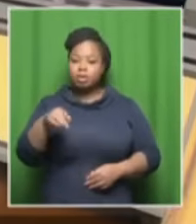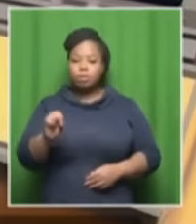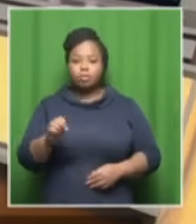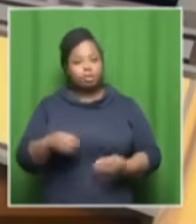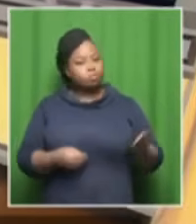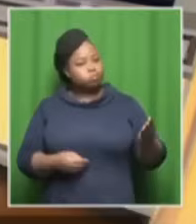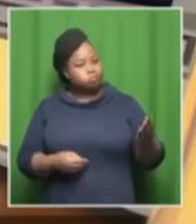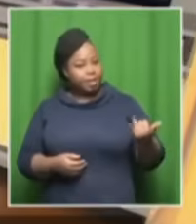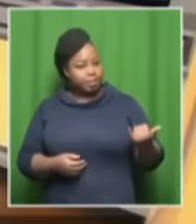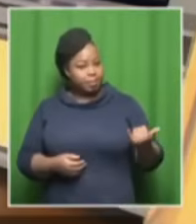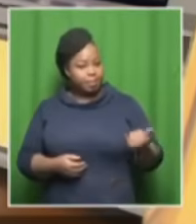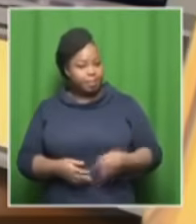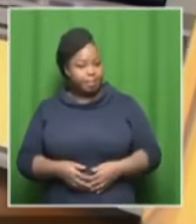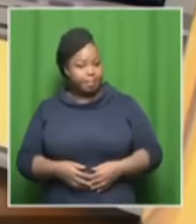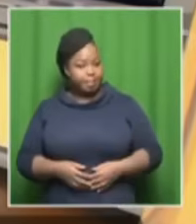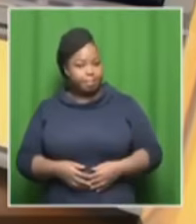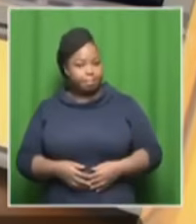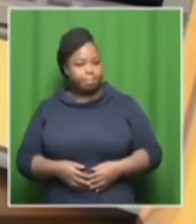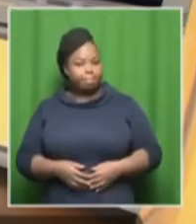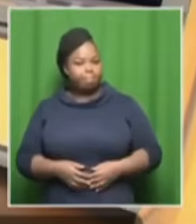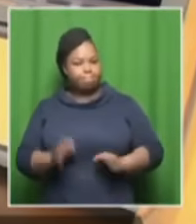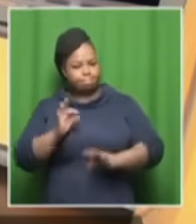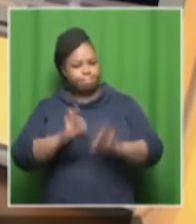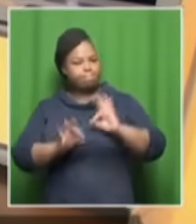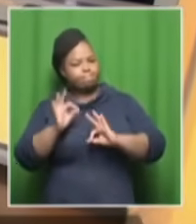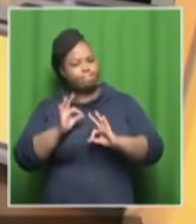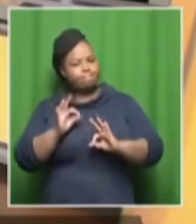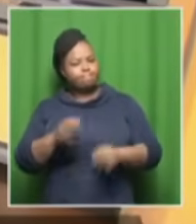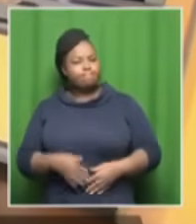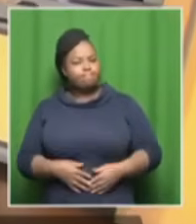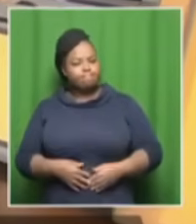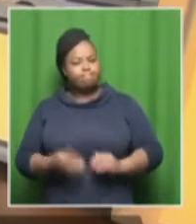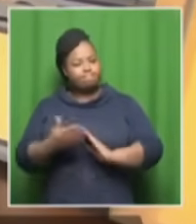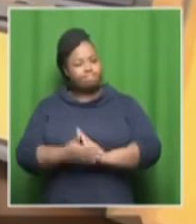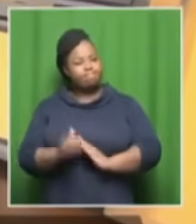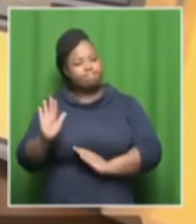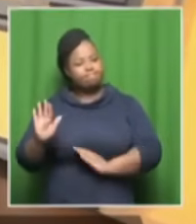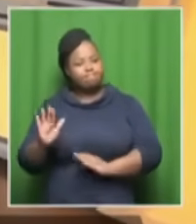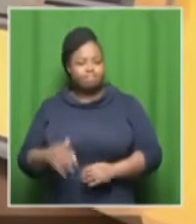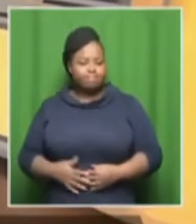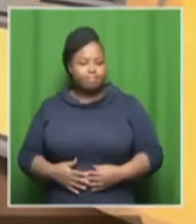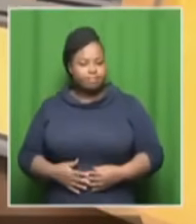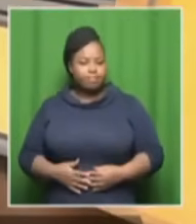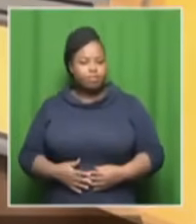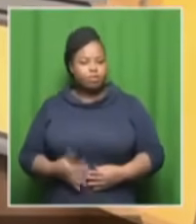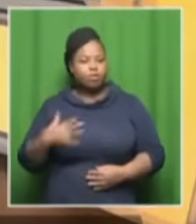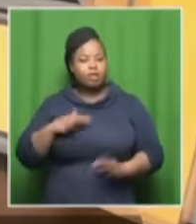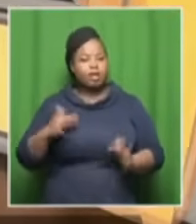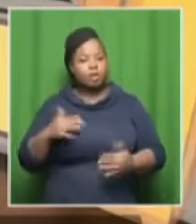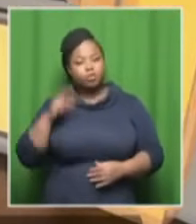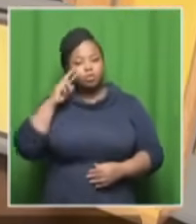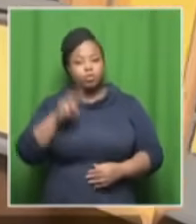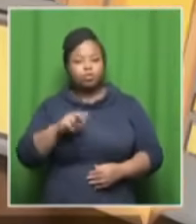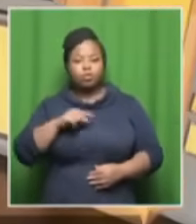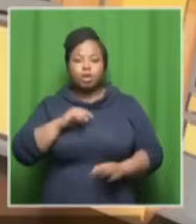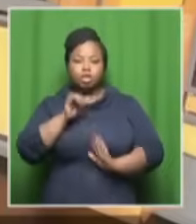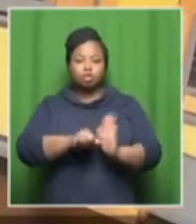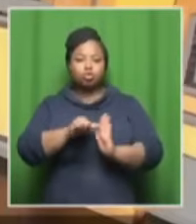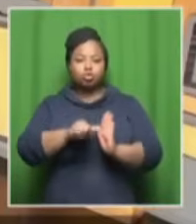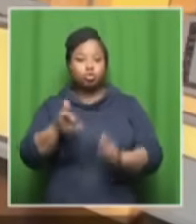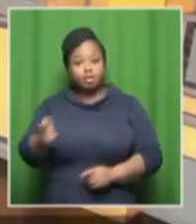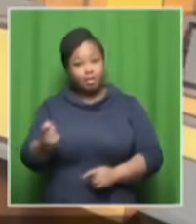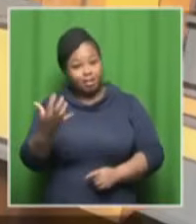now in my vision. Talk to us about your side of things and how you view it. I know you've got a YouTube channel